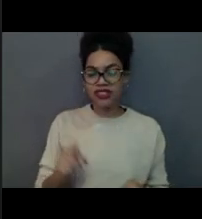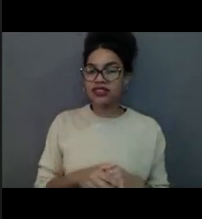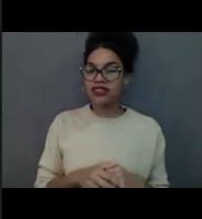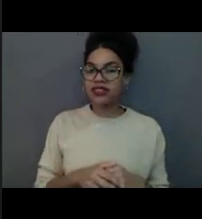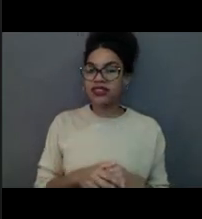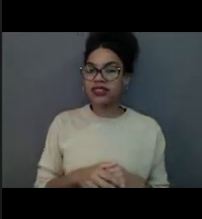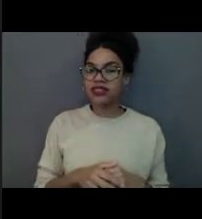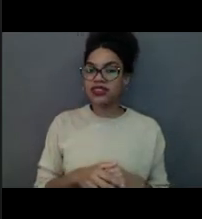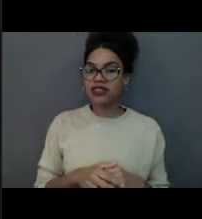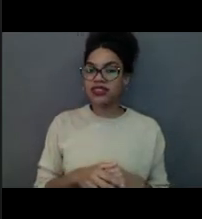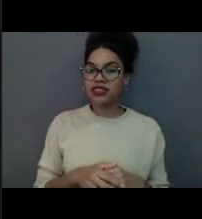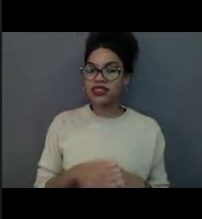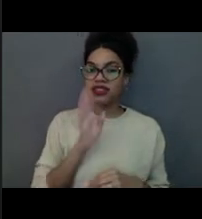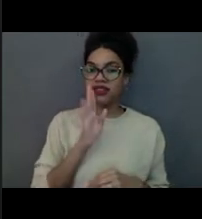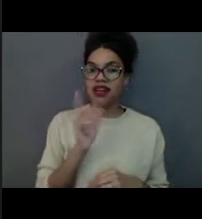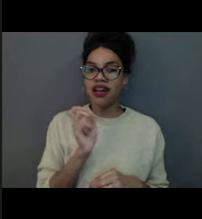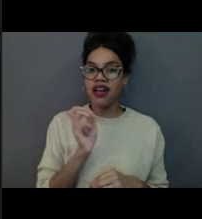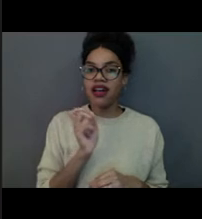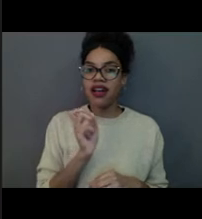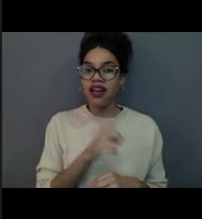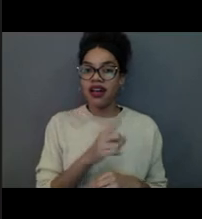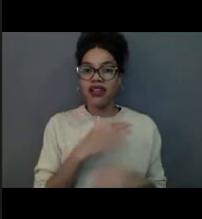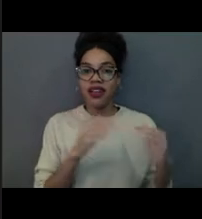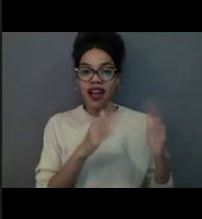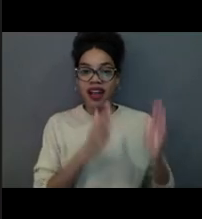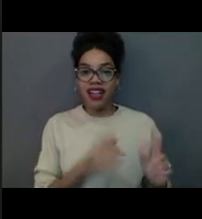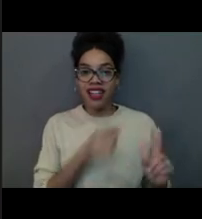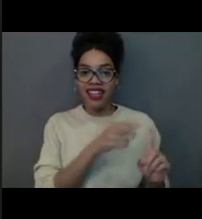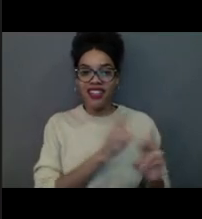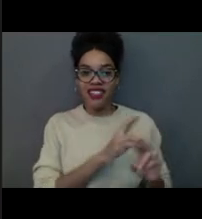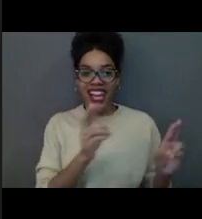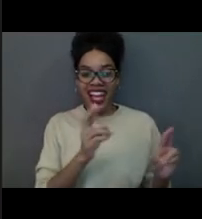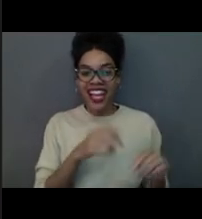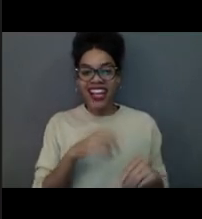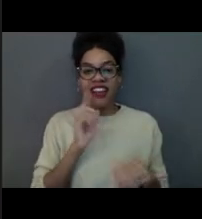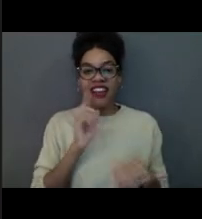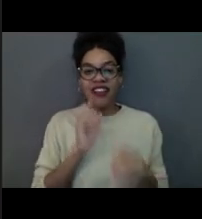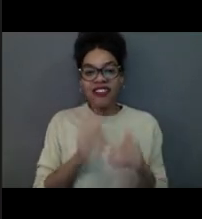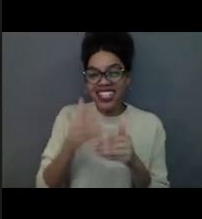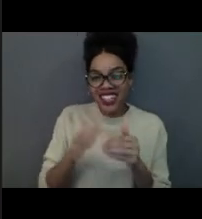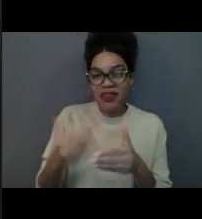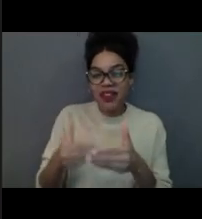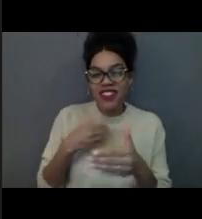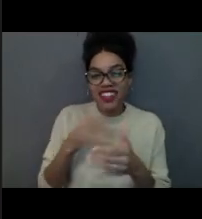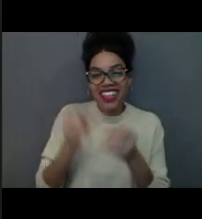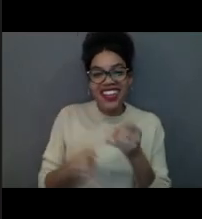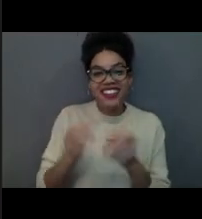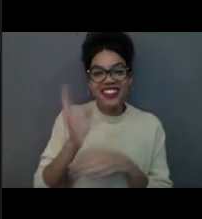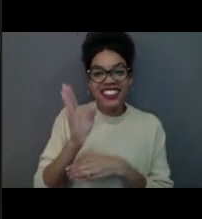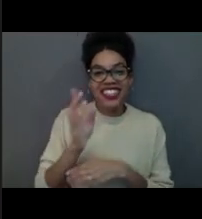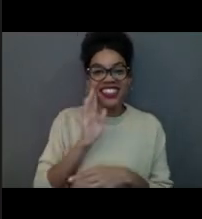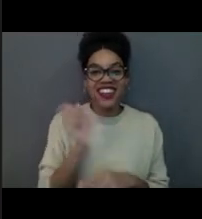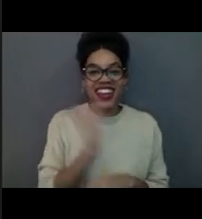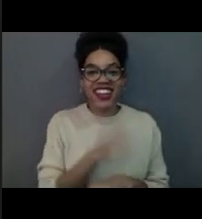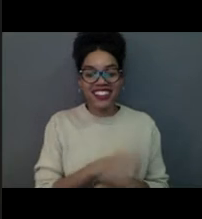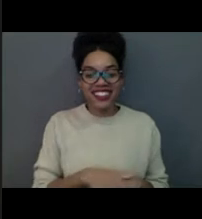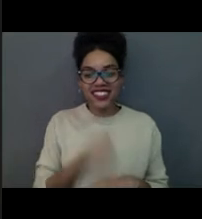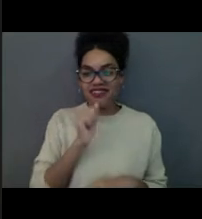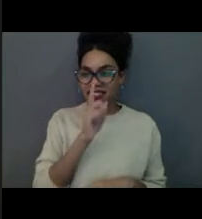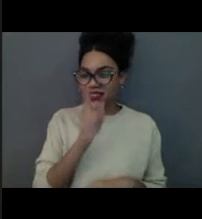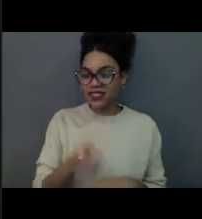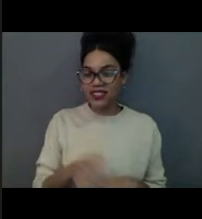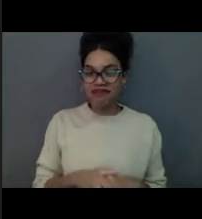will ask one of my colleagues to have that answer available for the end of the presentation if we can. I'm not sure.